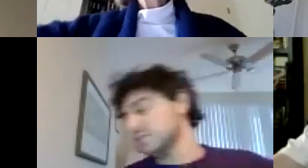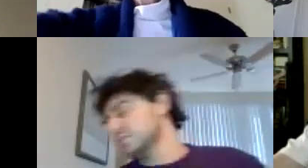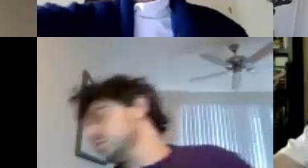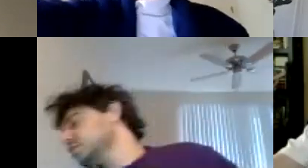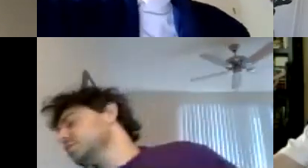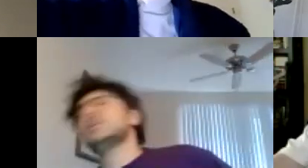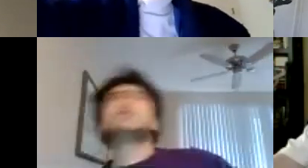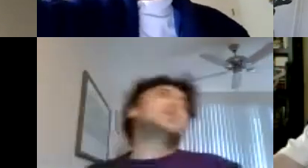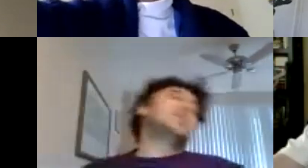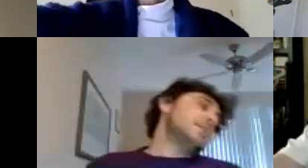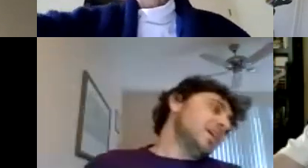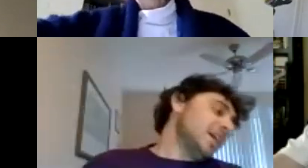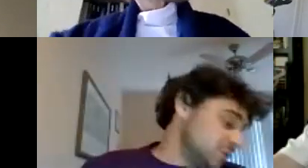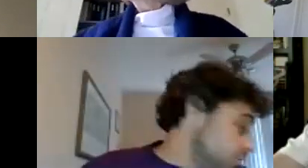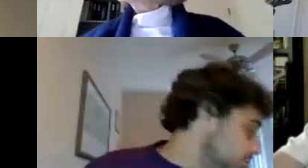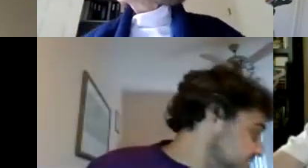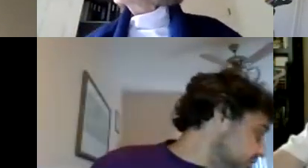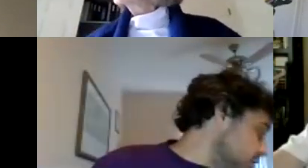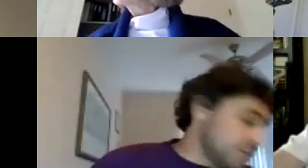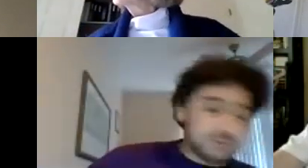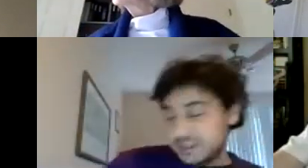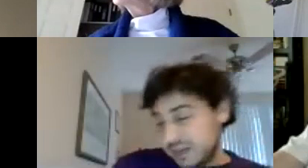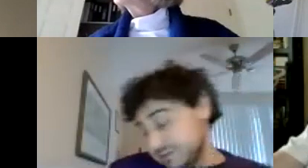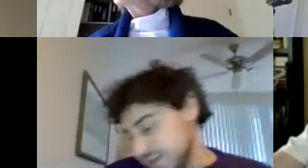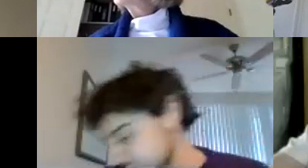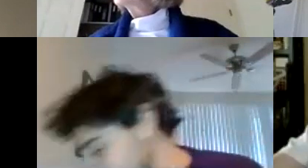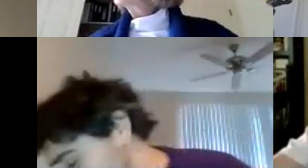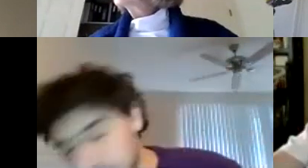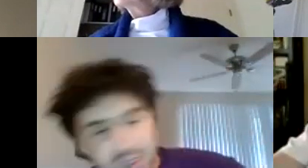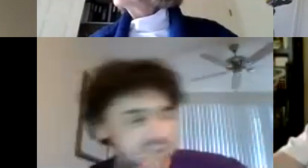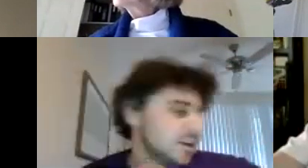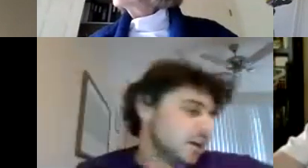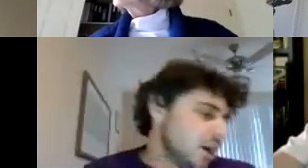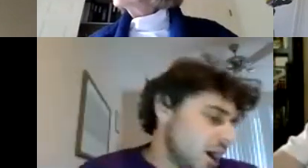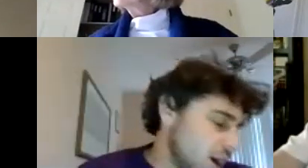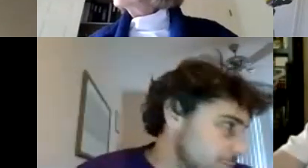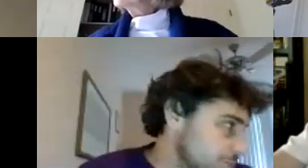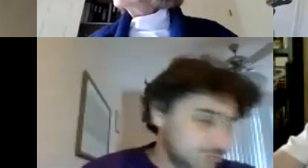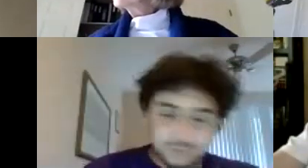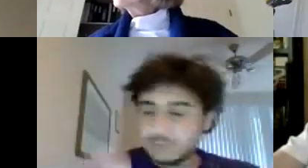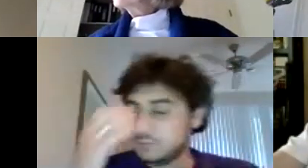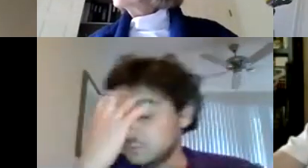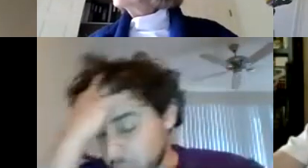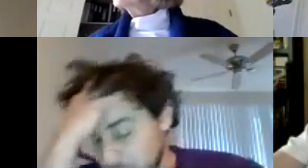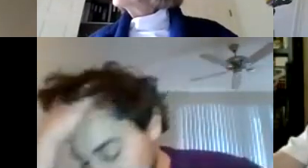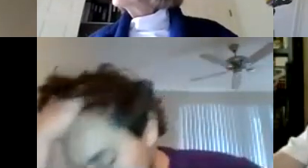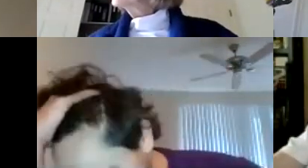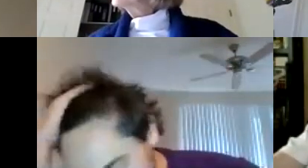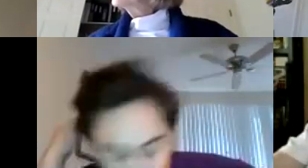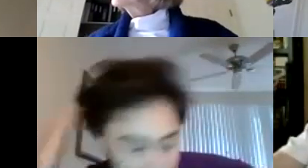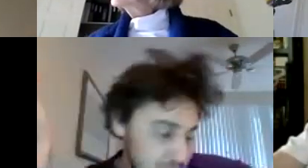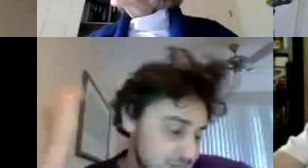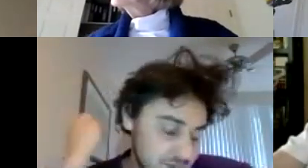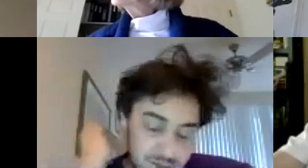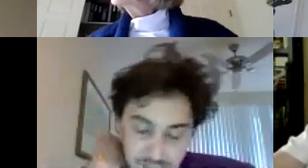here in Tucson, that is giving vaccinations to only that subdivision, which is 55 plus golfers.